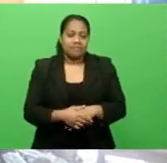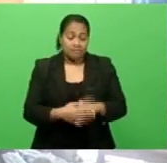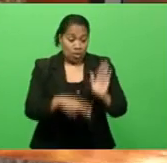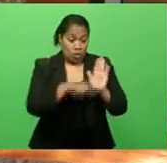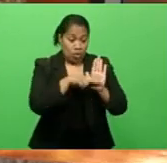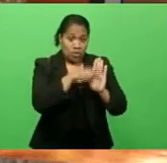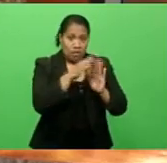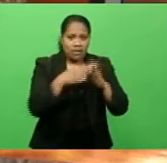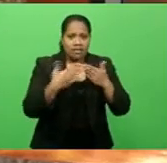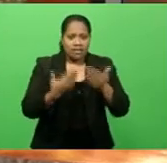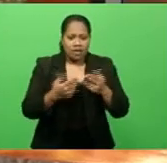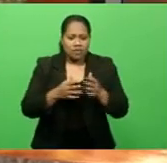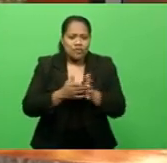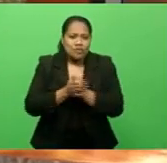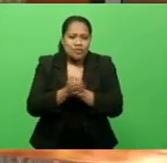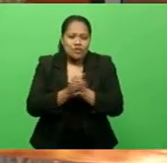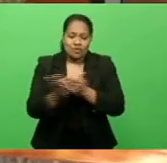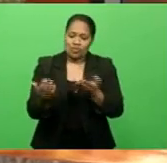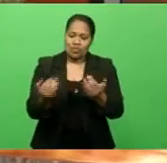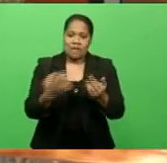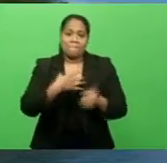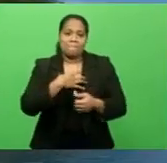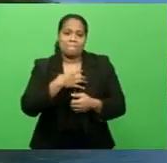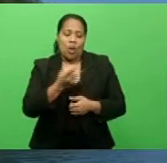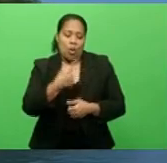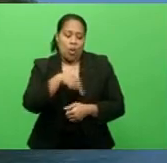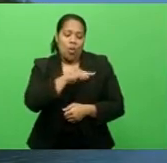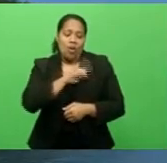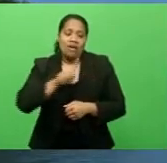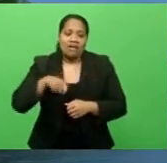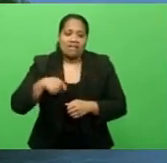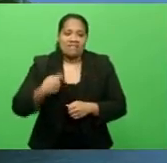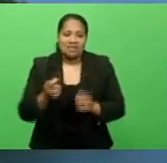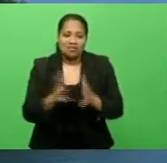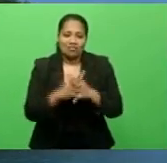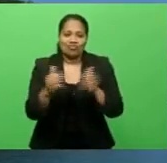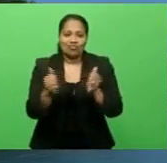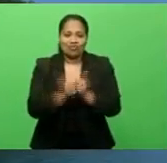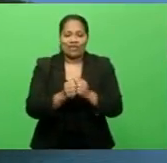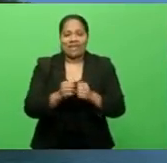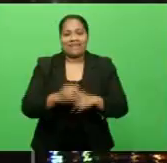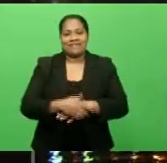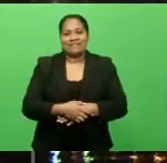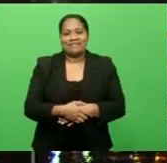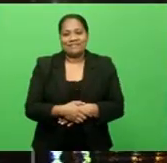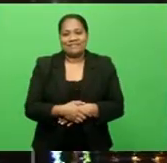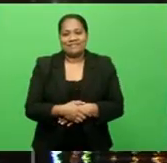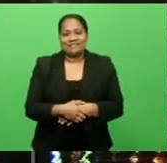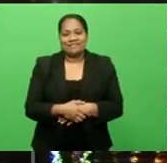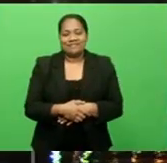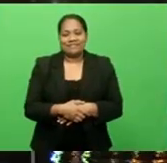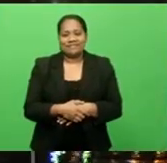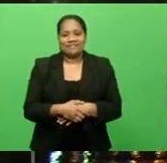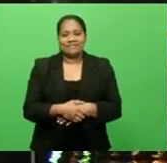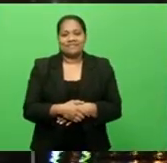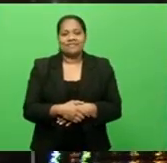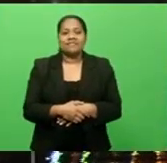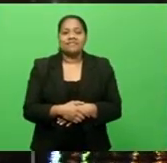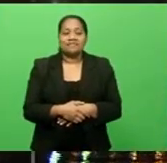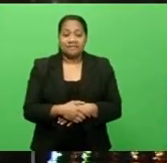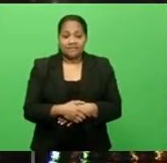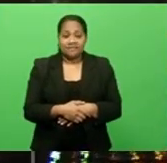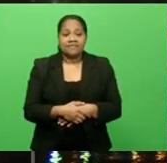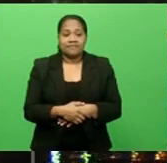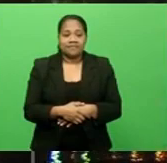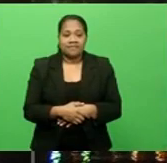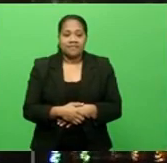to welcoming more guests next weekend. Felipe Nacaso, FBC News. Allow your